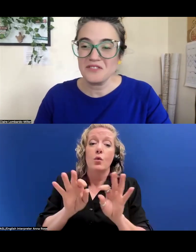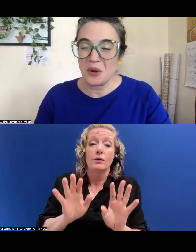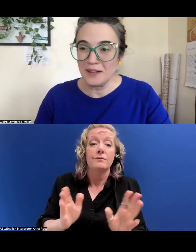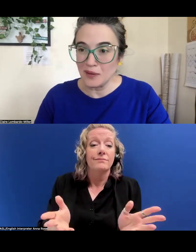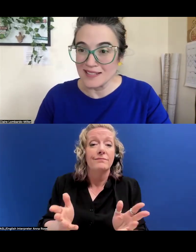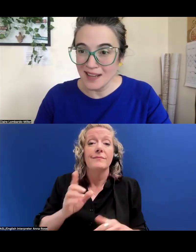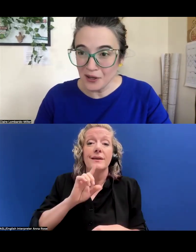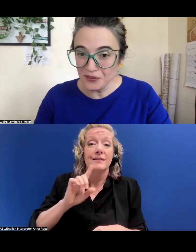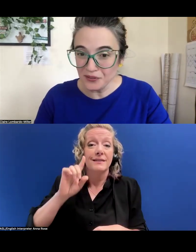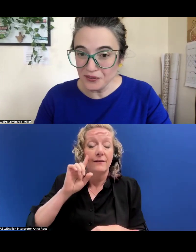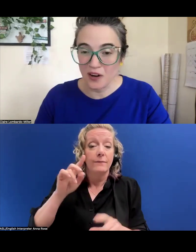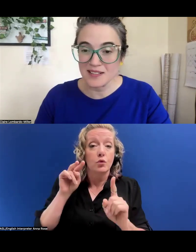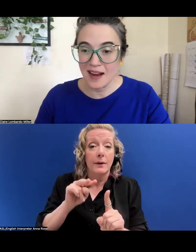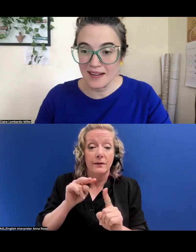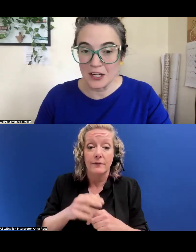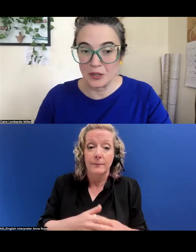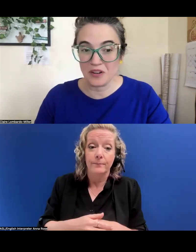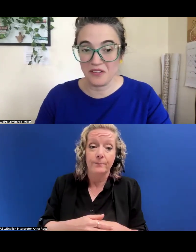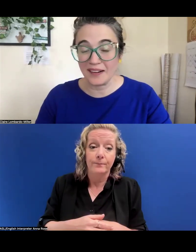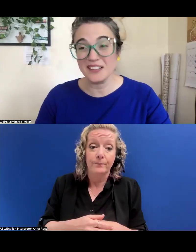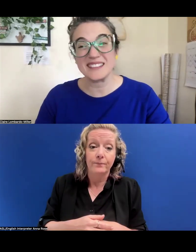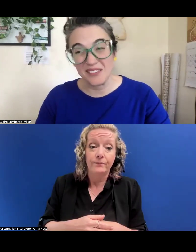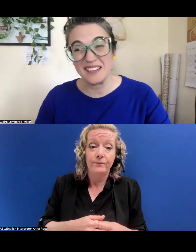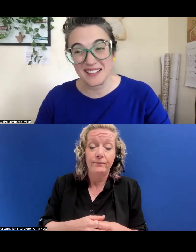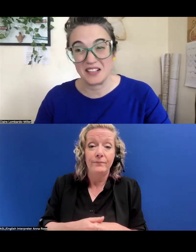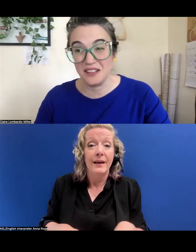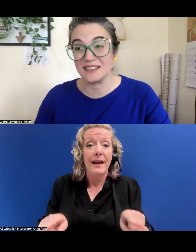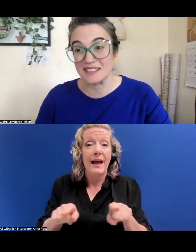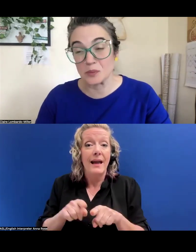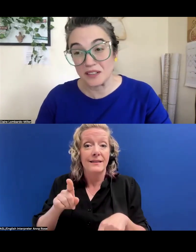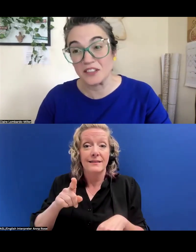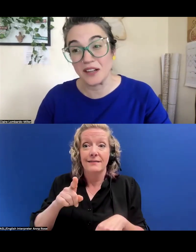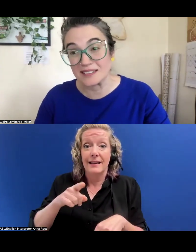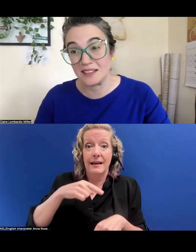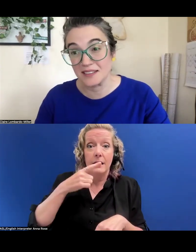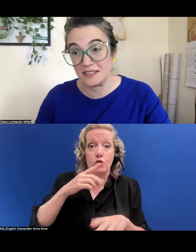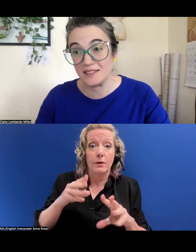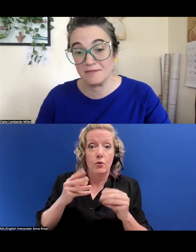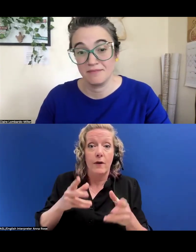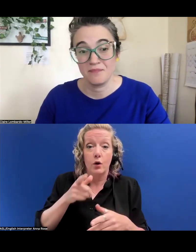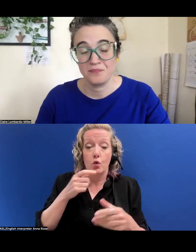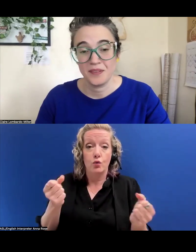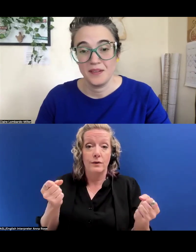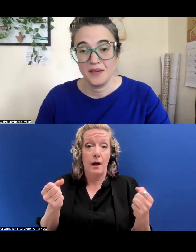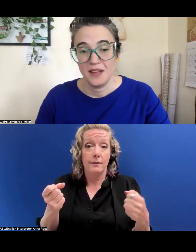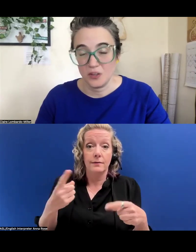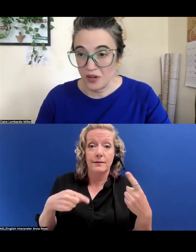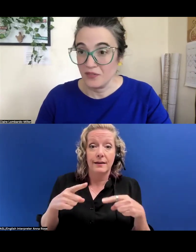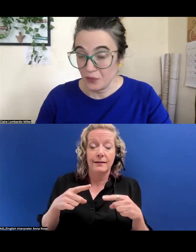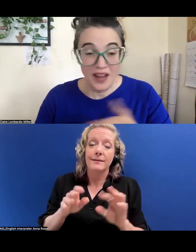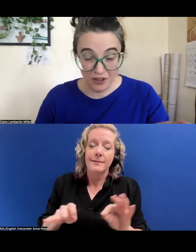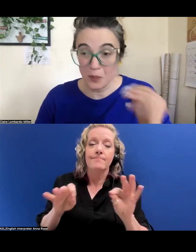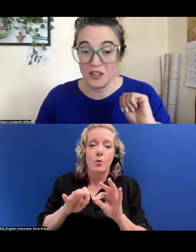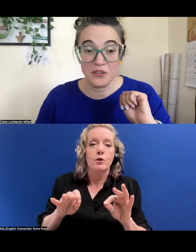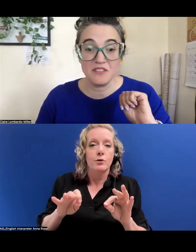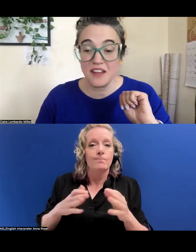Part of knowing oneself, if you are a signing hearing provider, is having that deaf-led assessment of your ASL skills. And